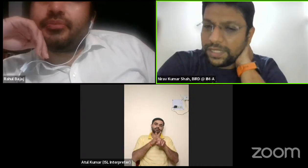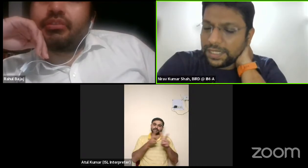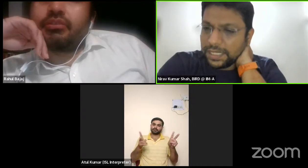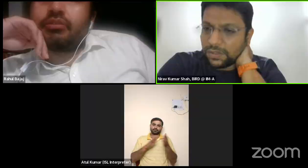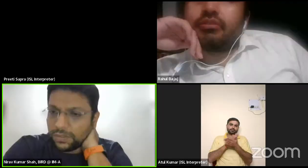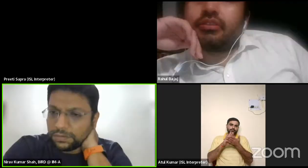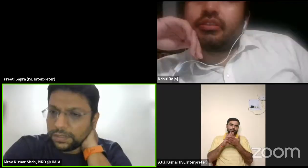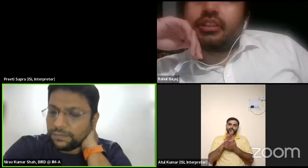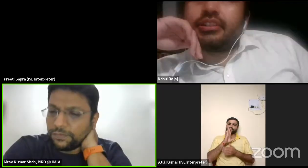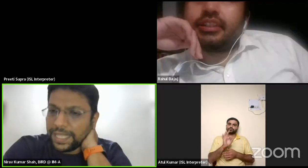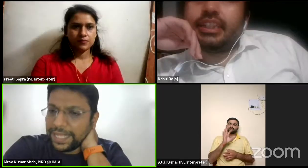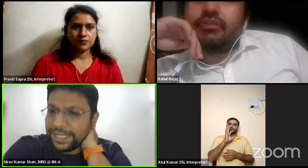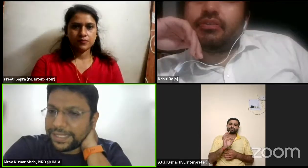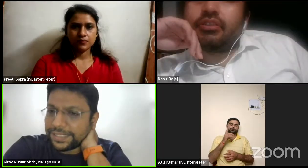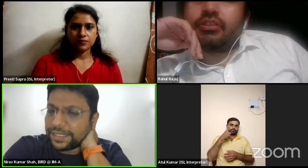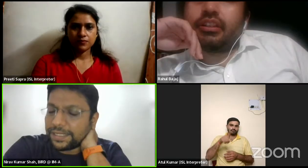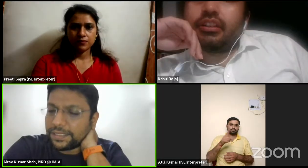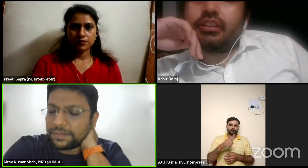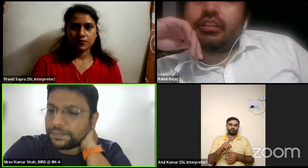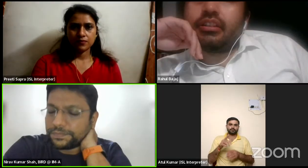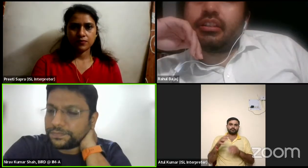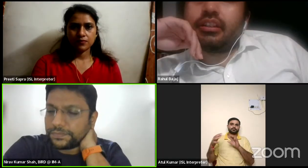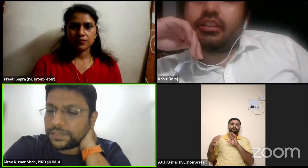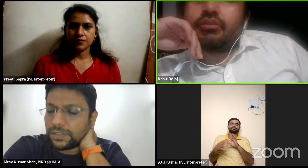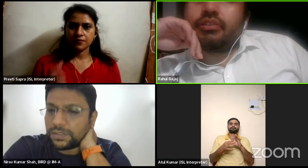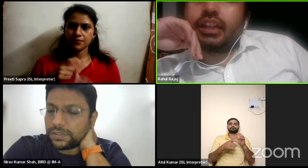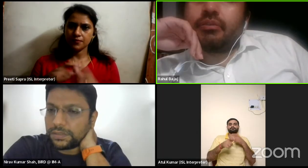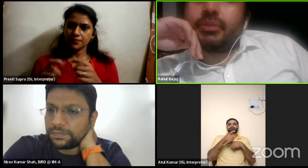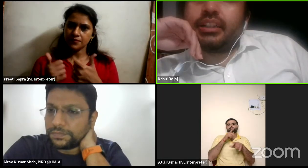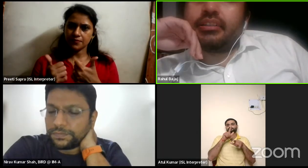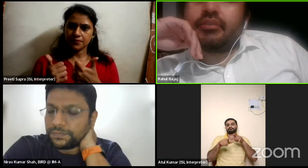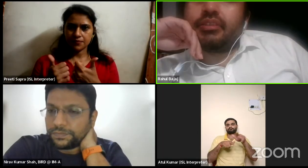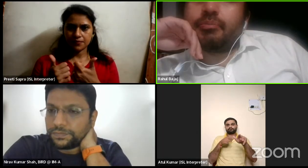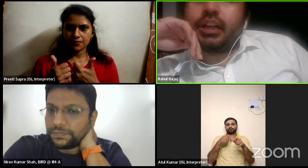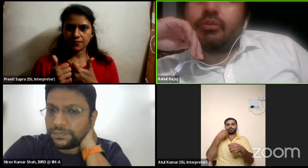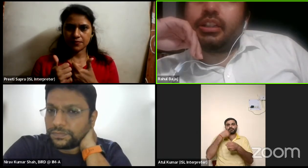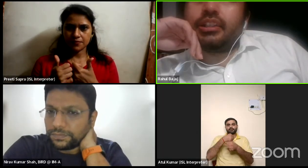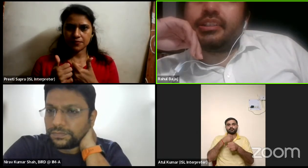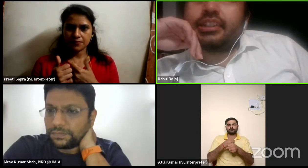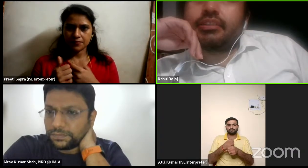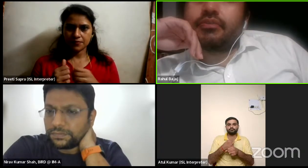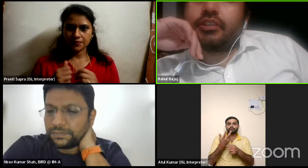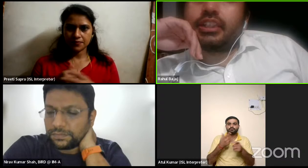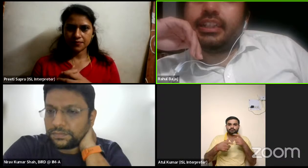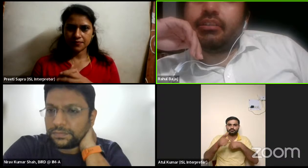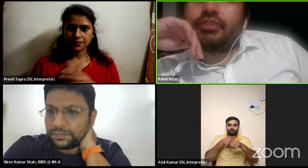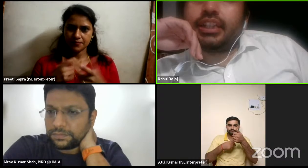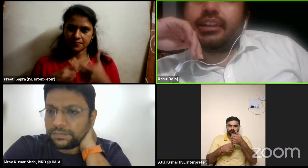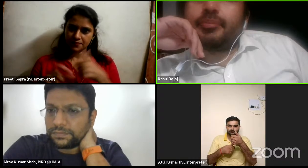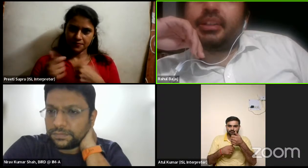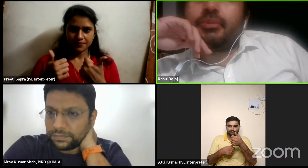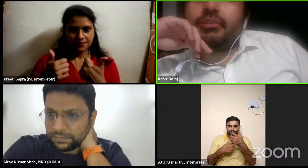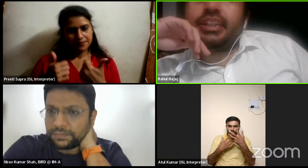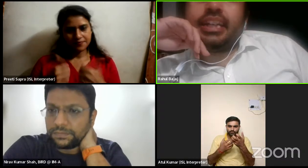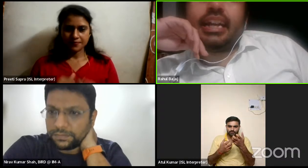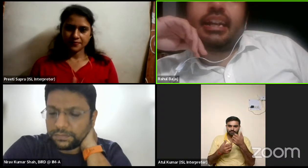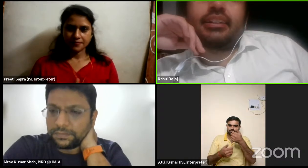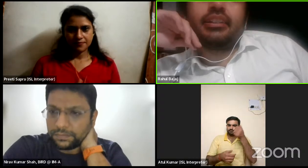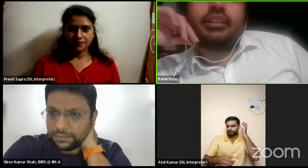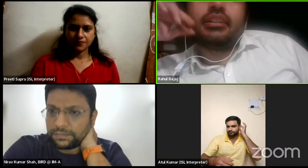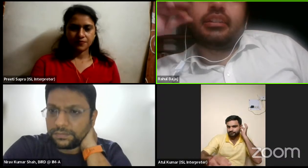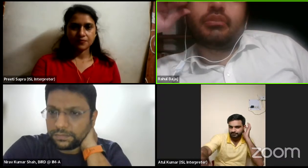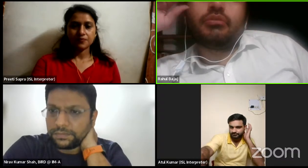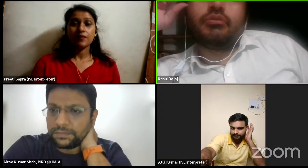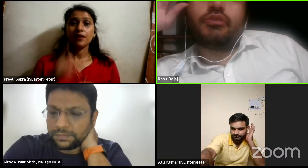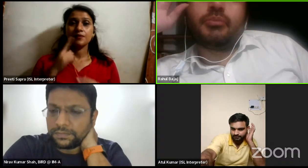all. Definitely no. So there is For a that, need there for, isn't anything. so No. the government does have the power under Section 40 of the RPWD